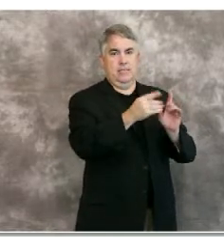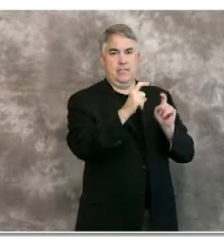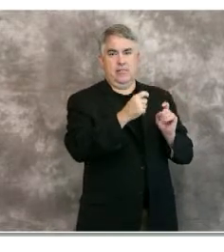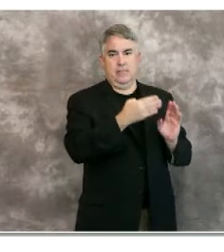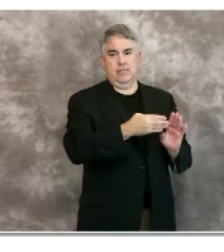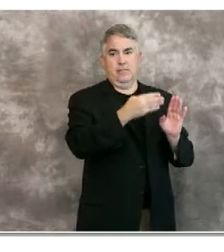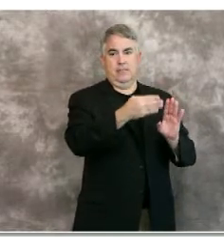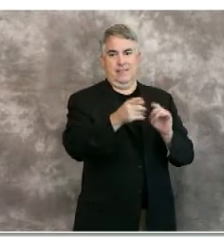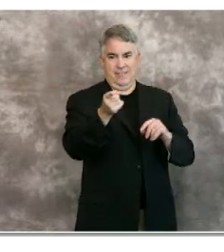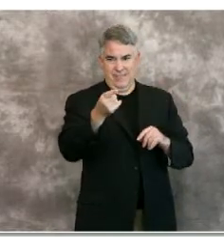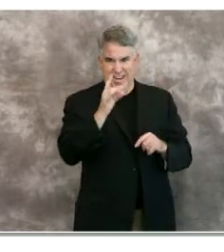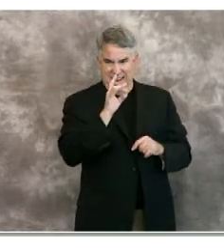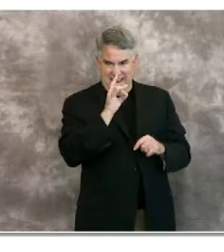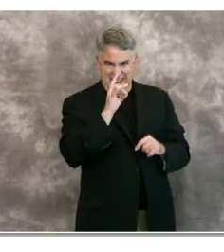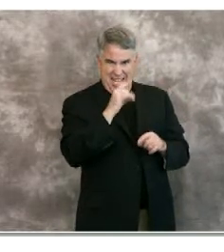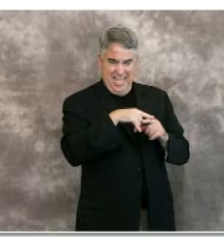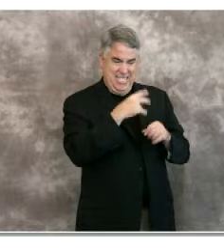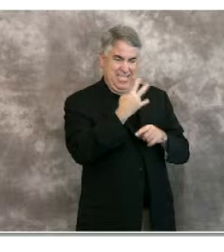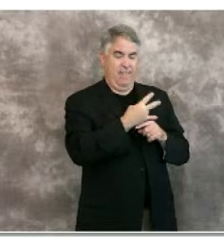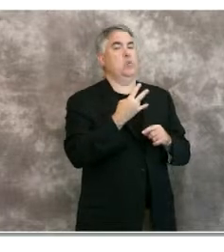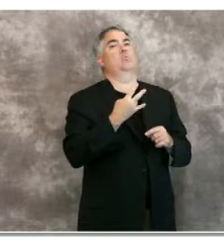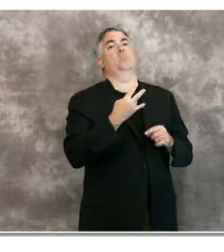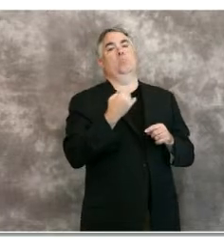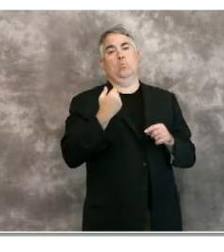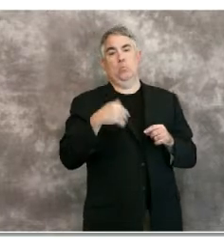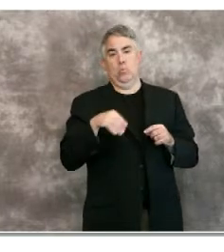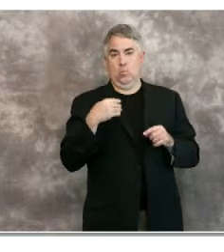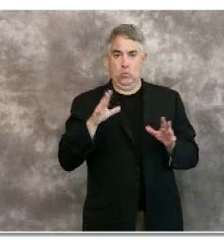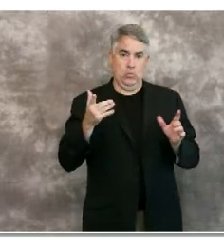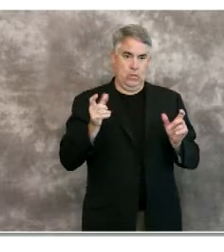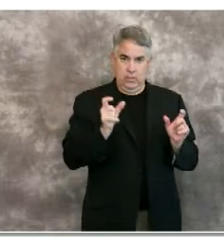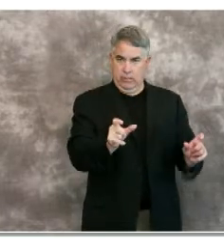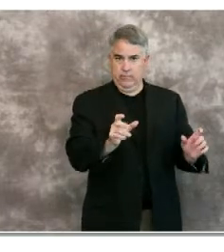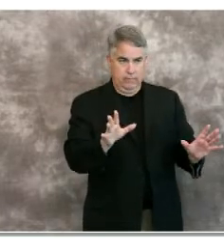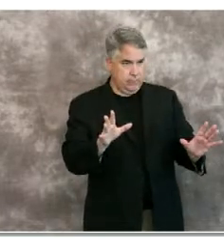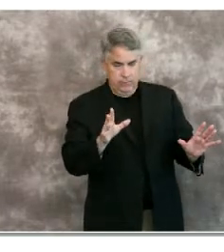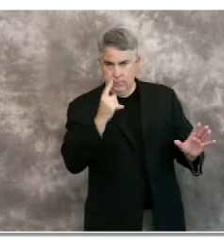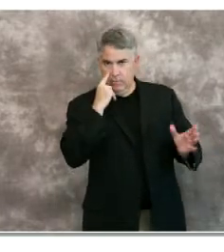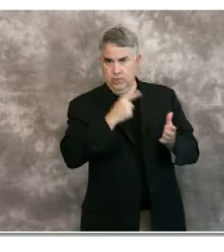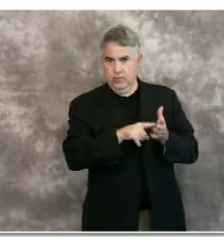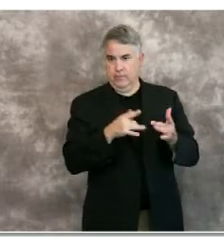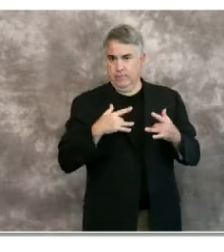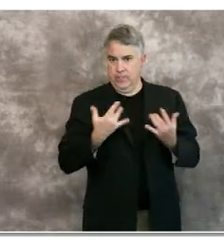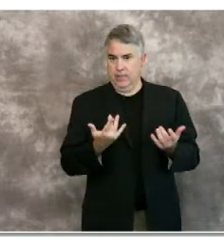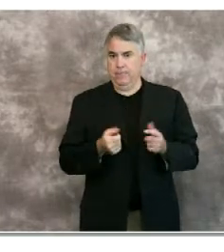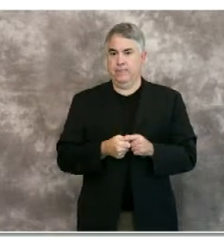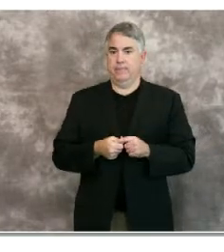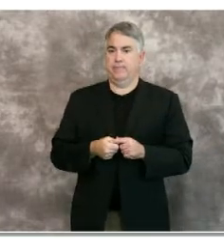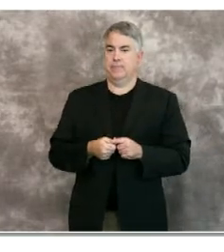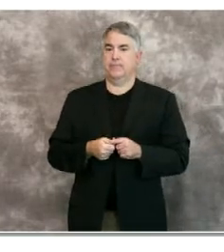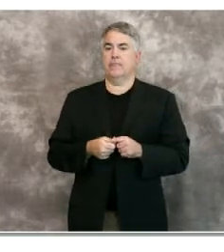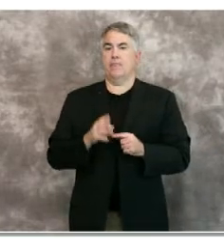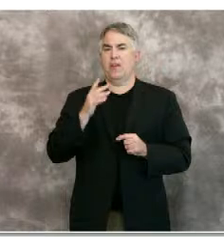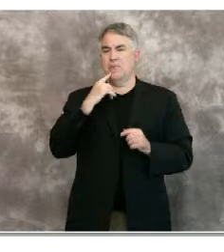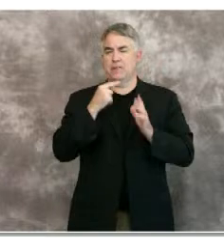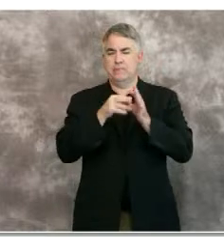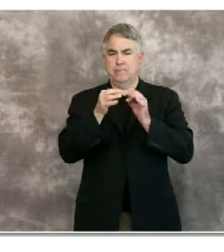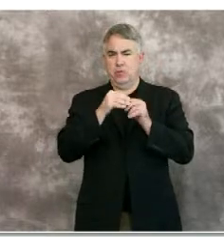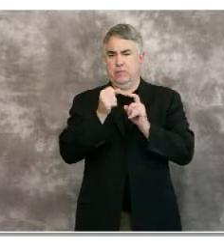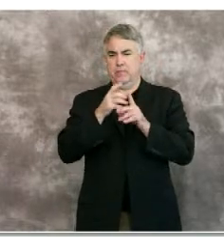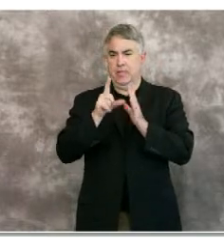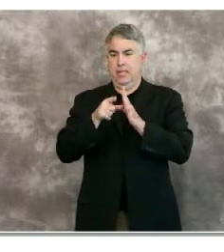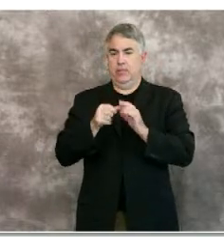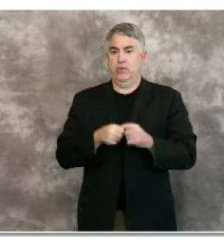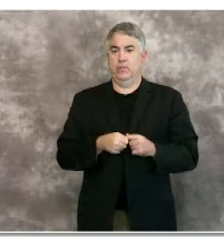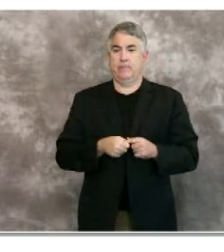the past 7 days. And we'll have an additional slide that lays all of that out in just a minute. So for the